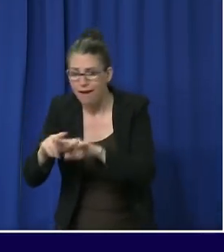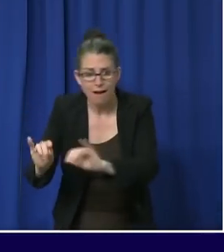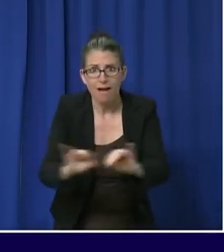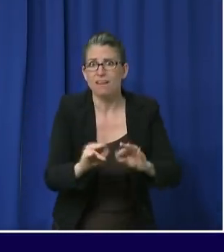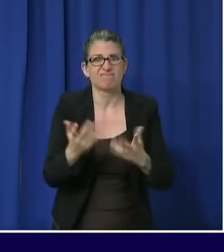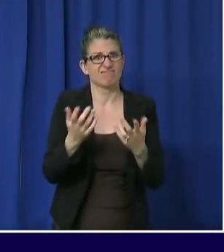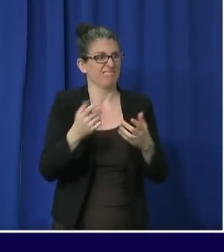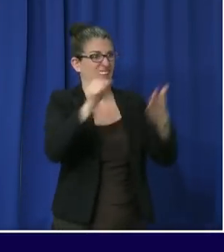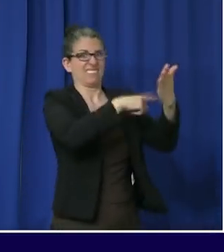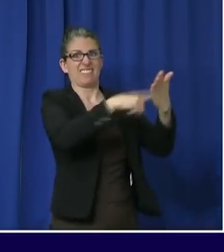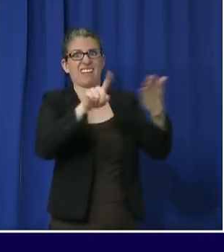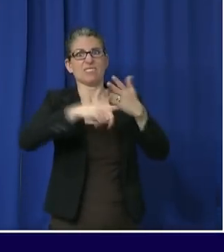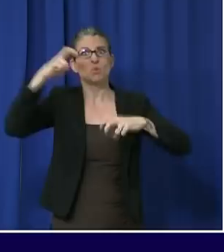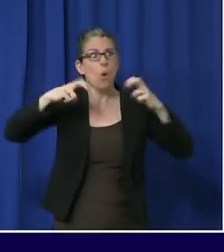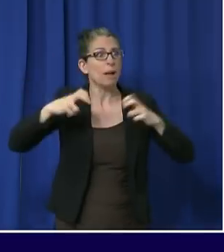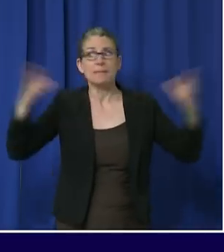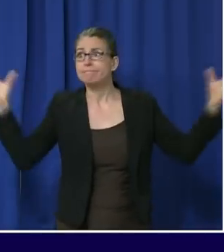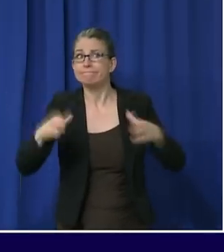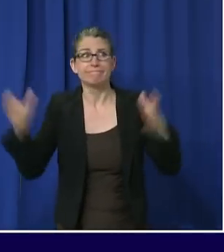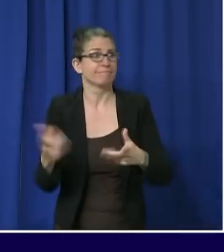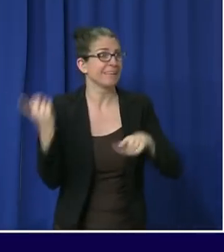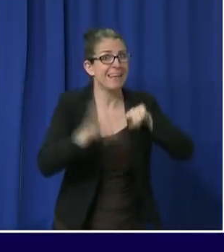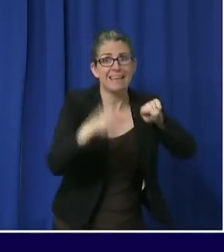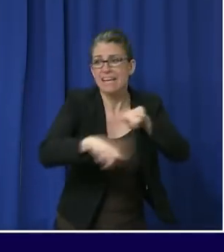something to help out healthcare workers across the state.